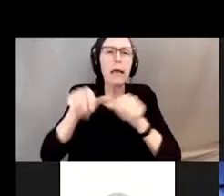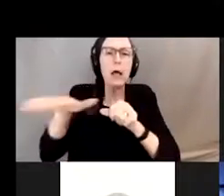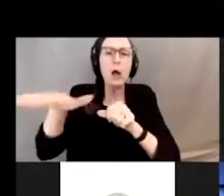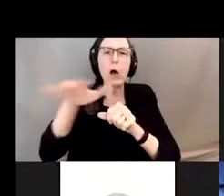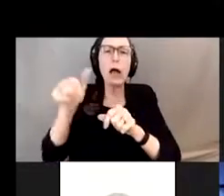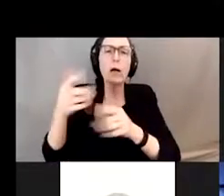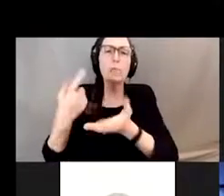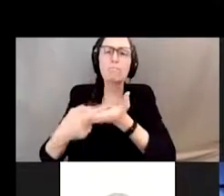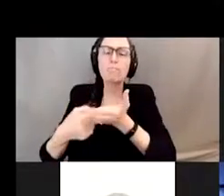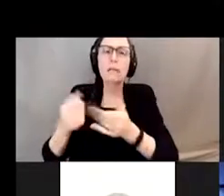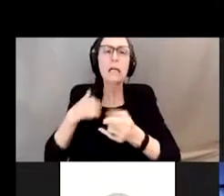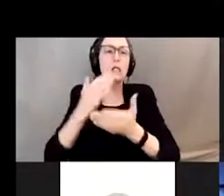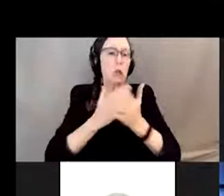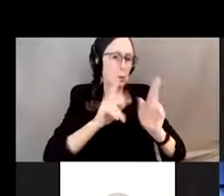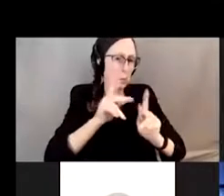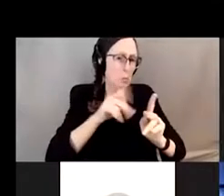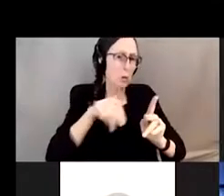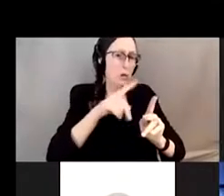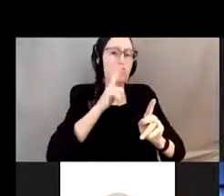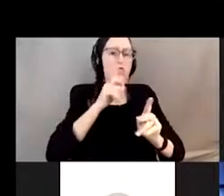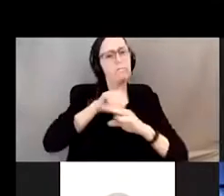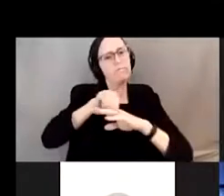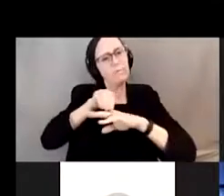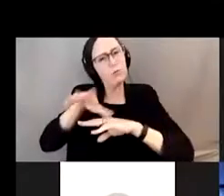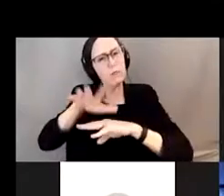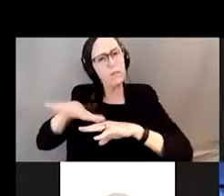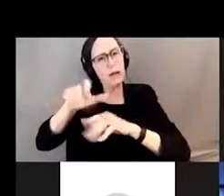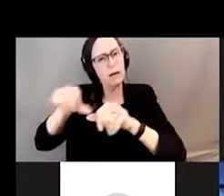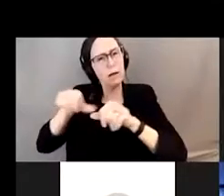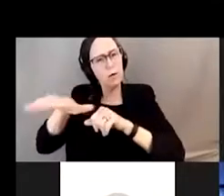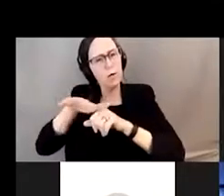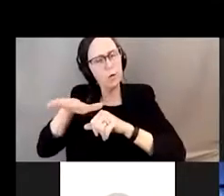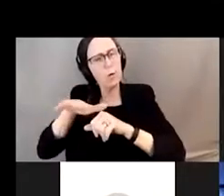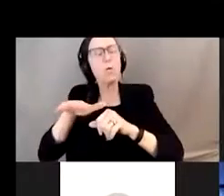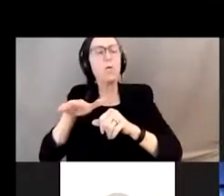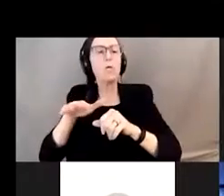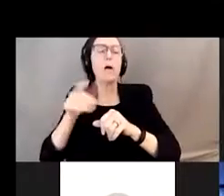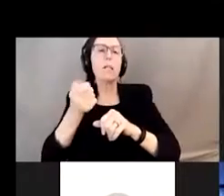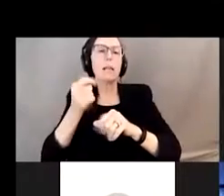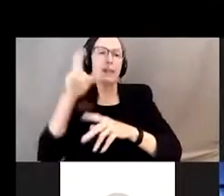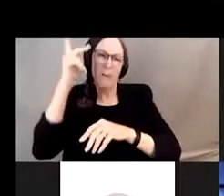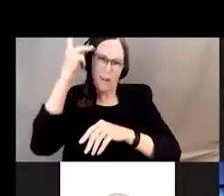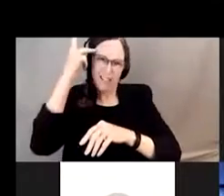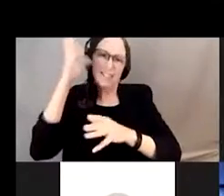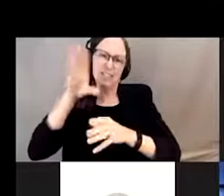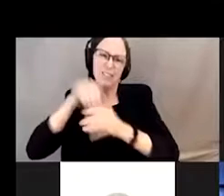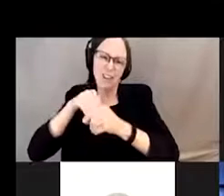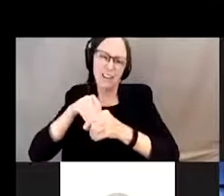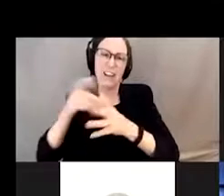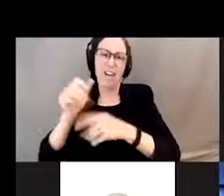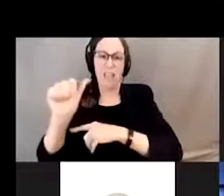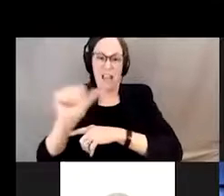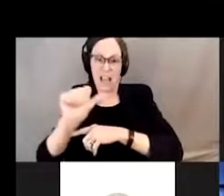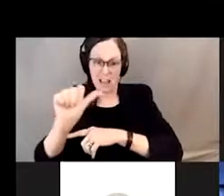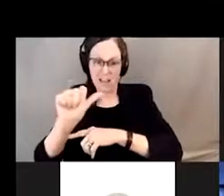some of the major people that have had an influence on it, and a little bit of the politics of Afghanistan